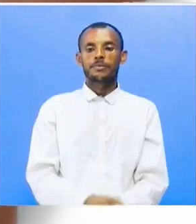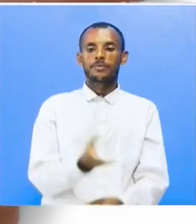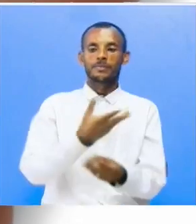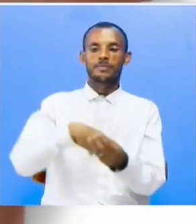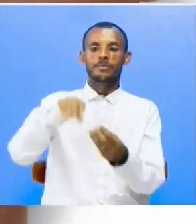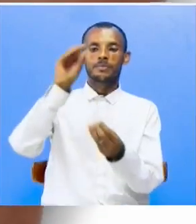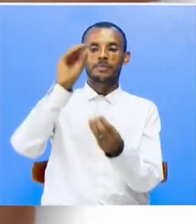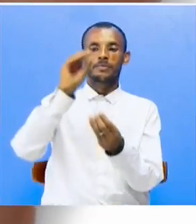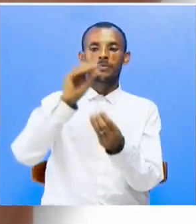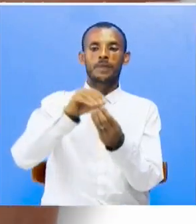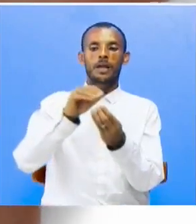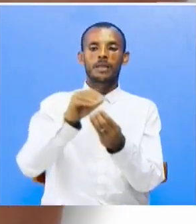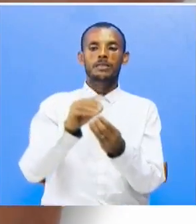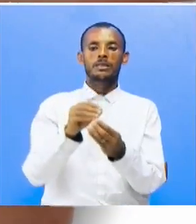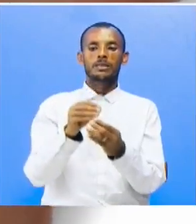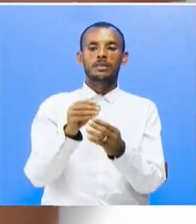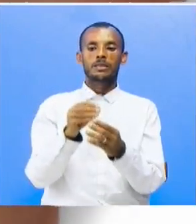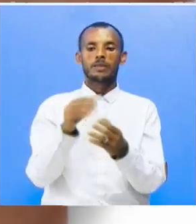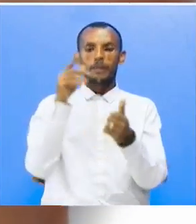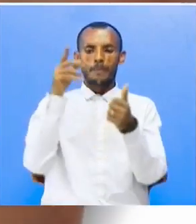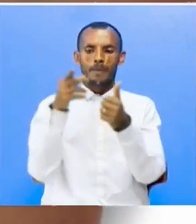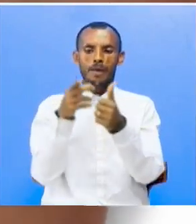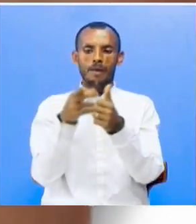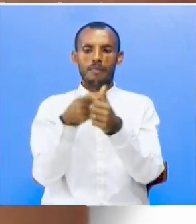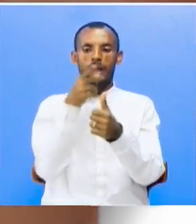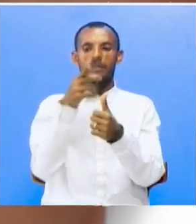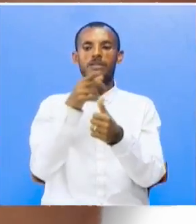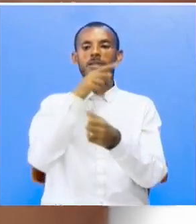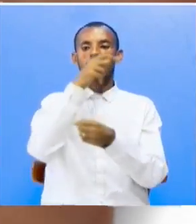plus previous year's